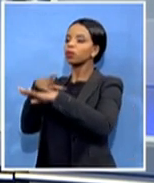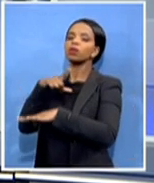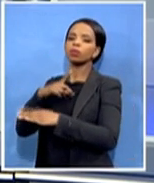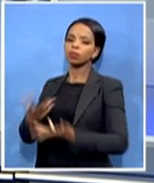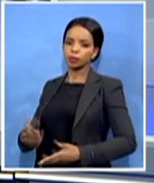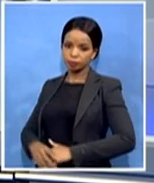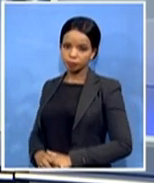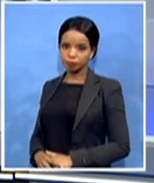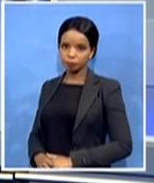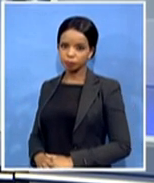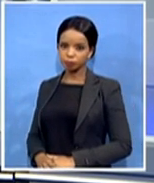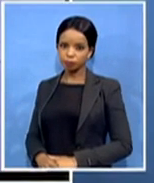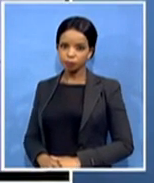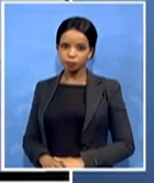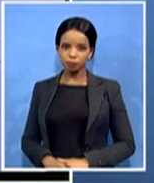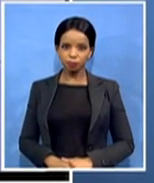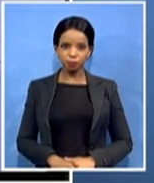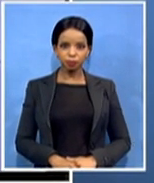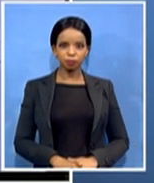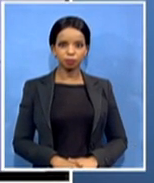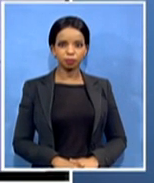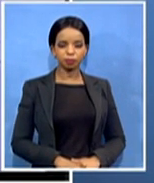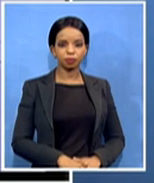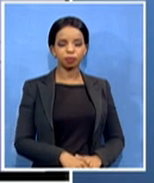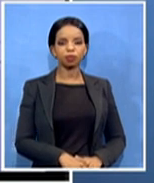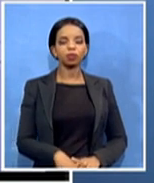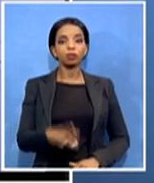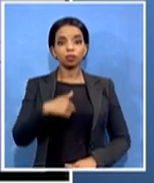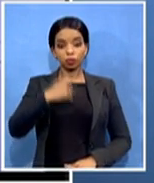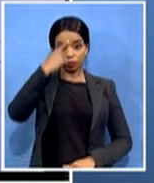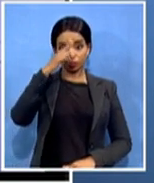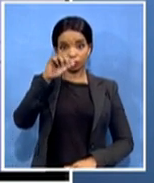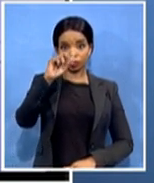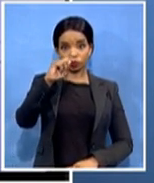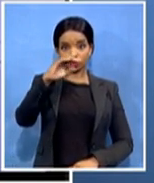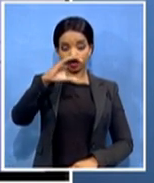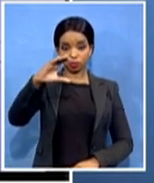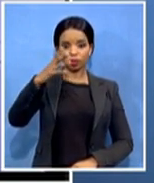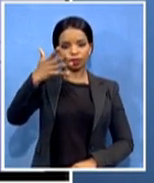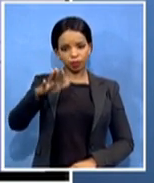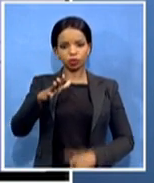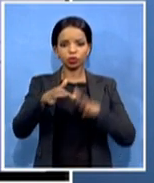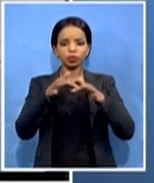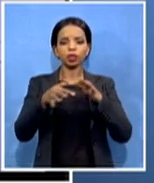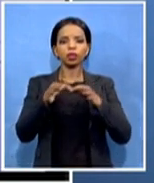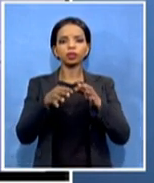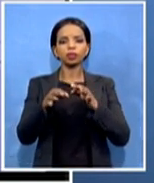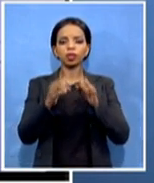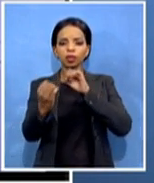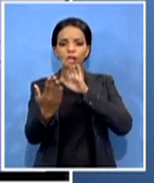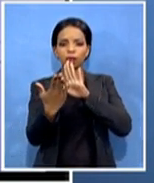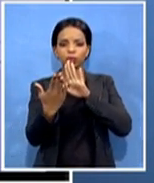Look, I think the African National Congress has explained its approach to that. And at the heart